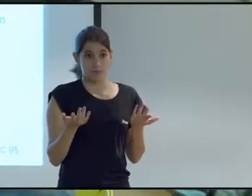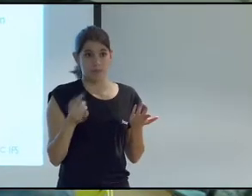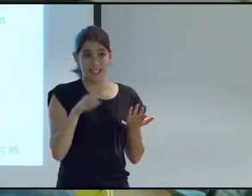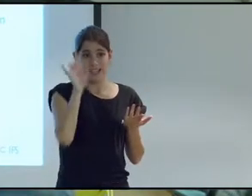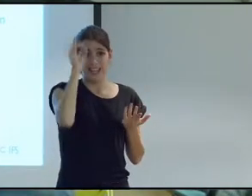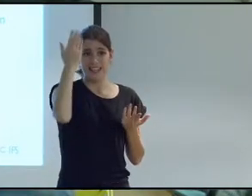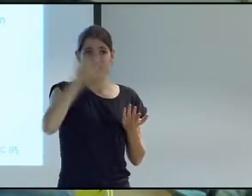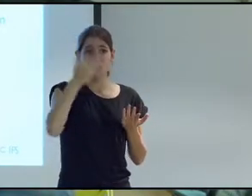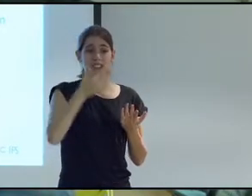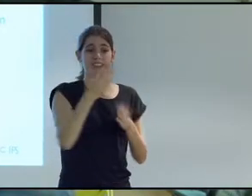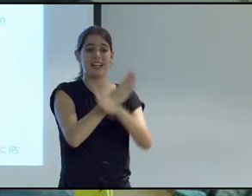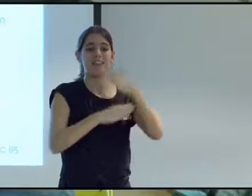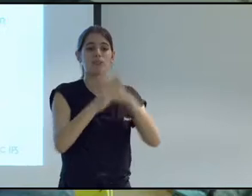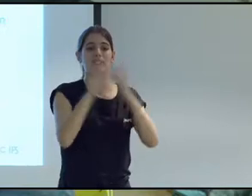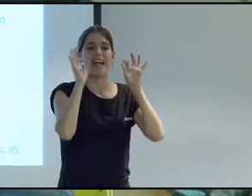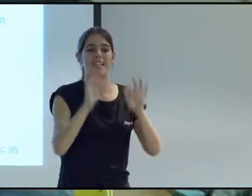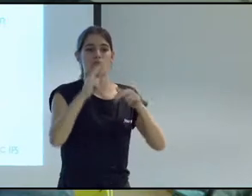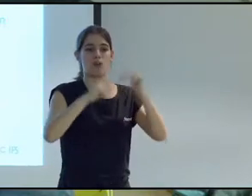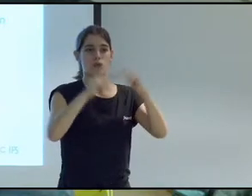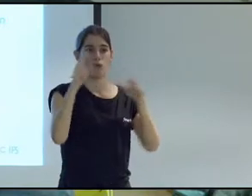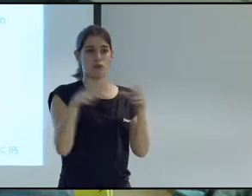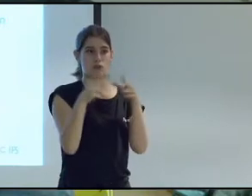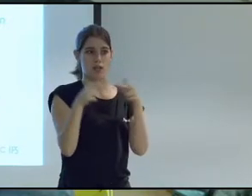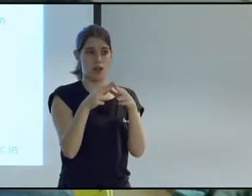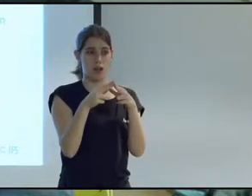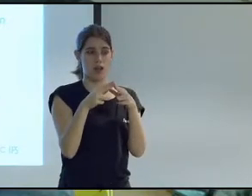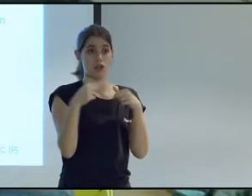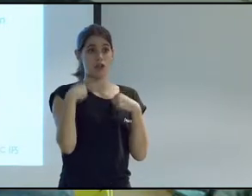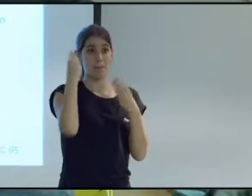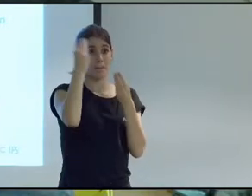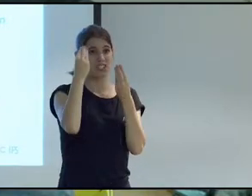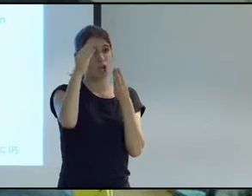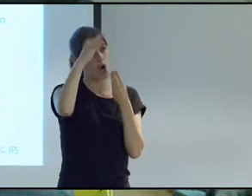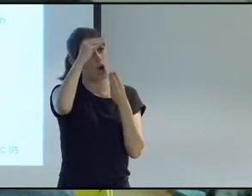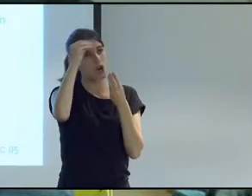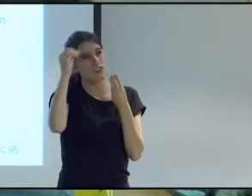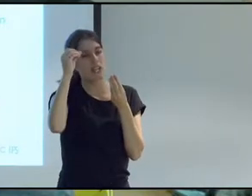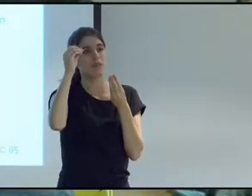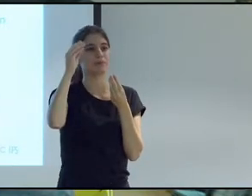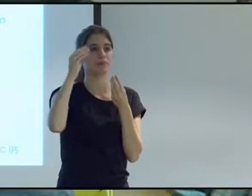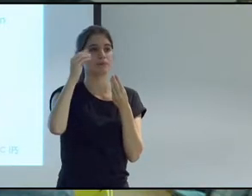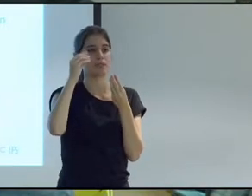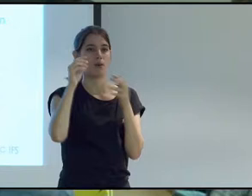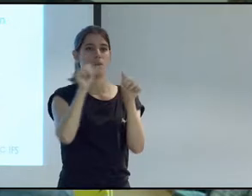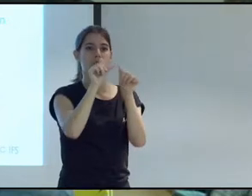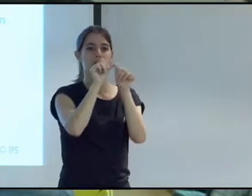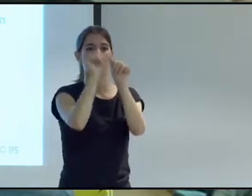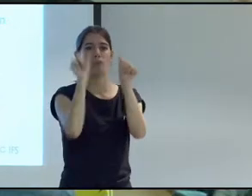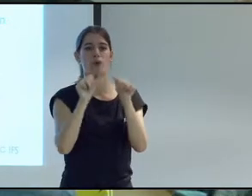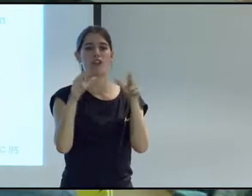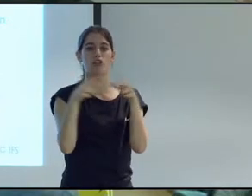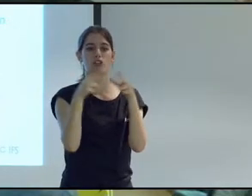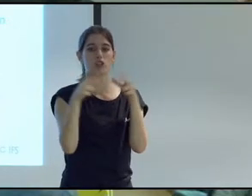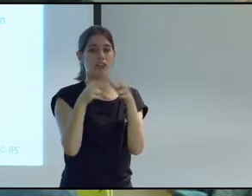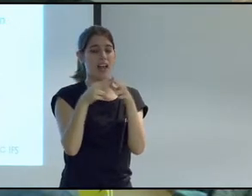Because this idea is important. Capacity is a social construction, but what idea was forgotten about with a